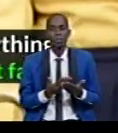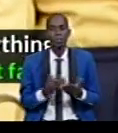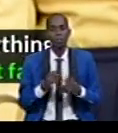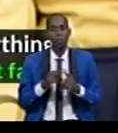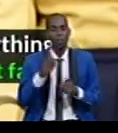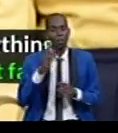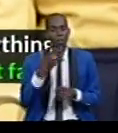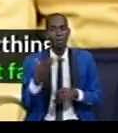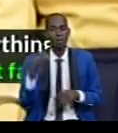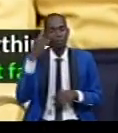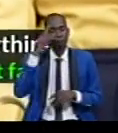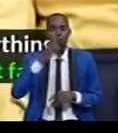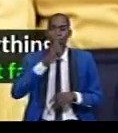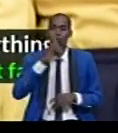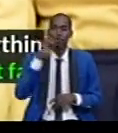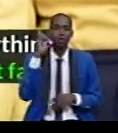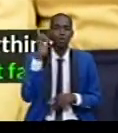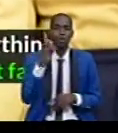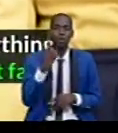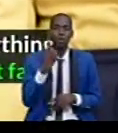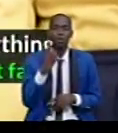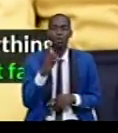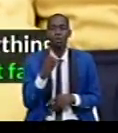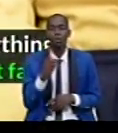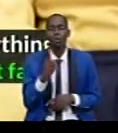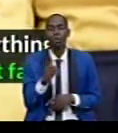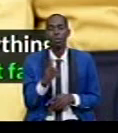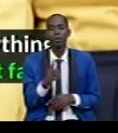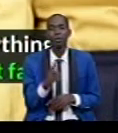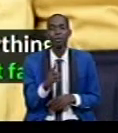bring, but one thing for